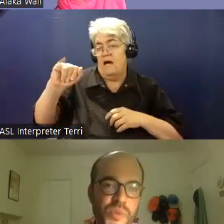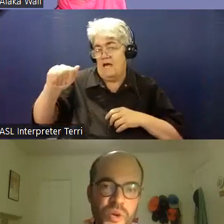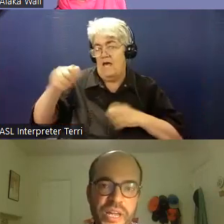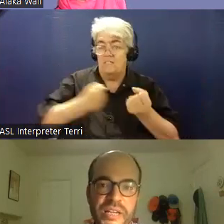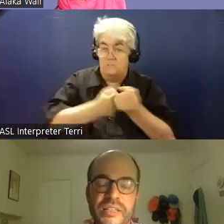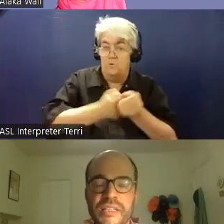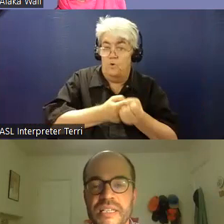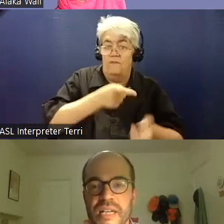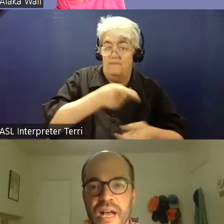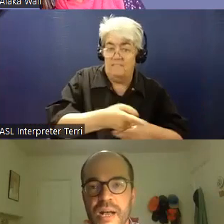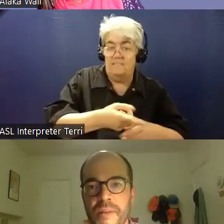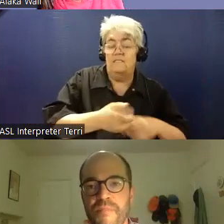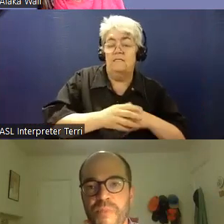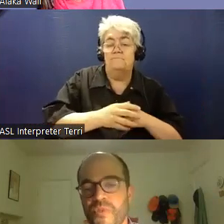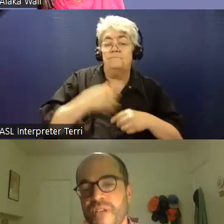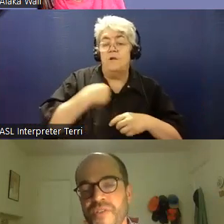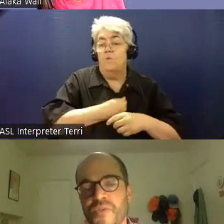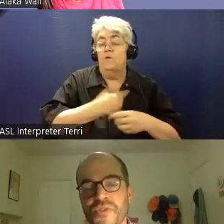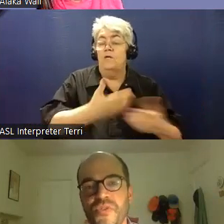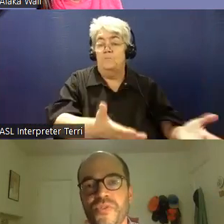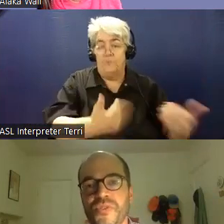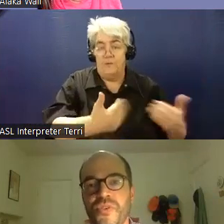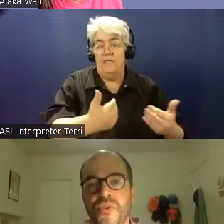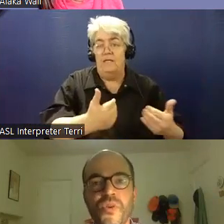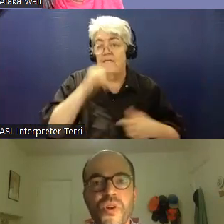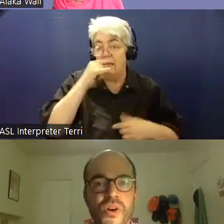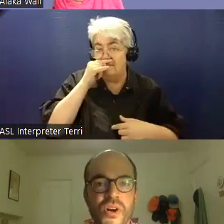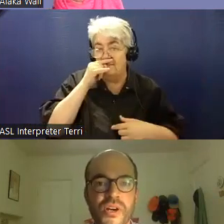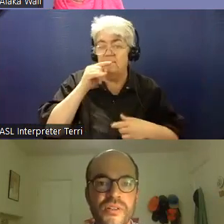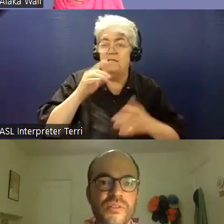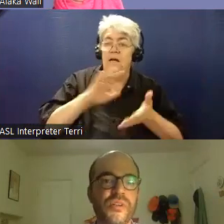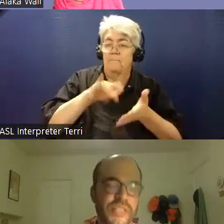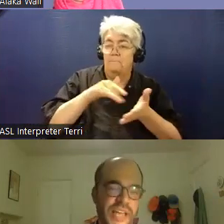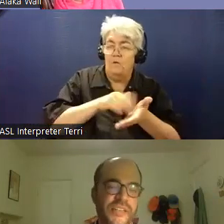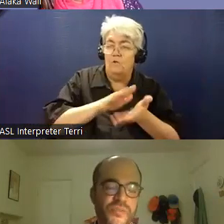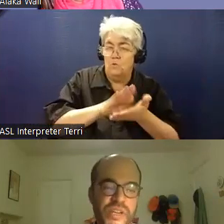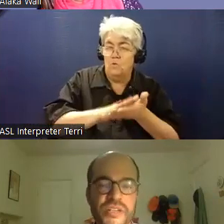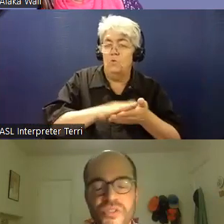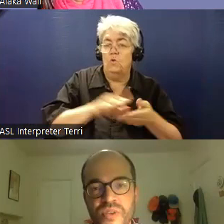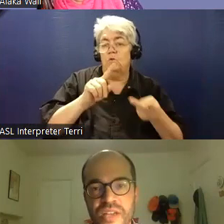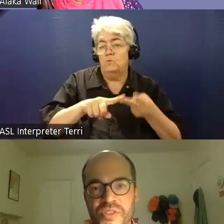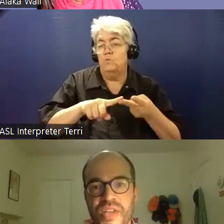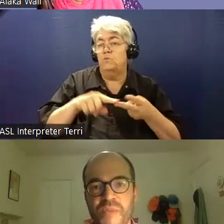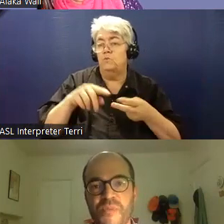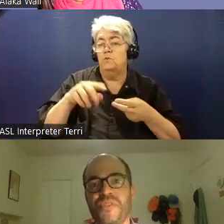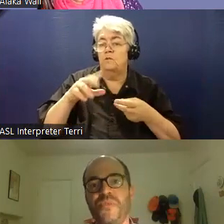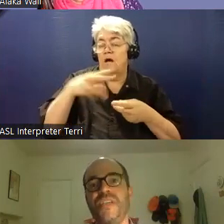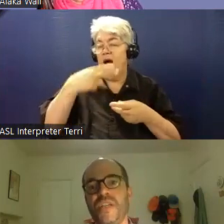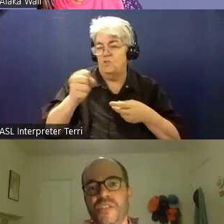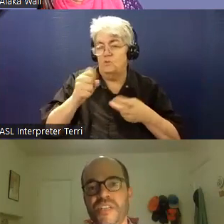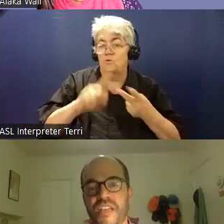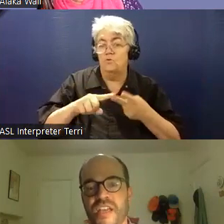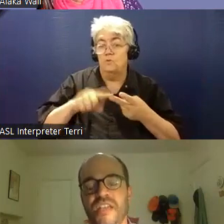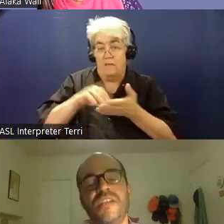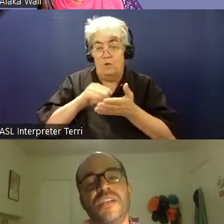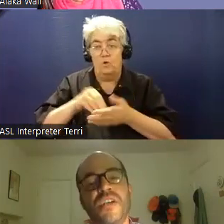which we bring middle school and high school students who are learning Latin and Greek to ASU campus to engage